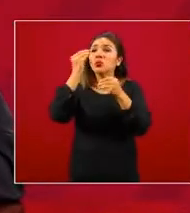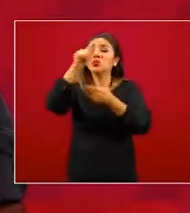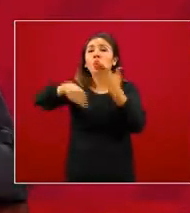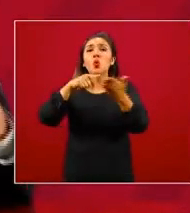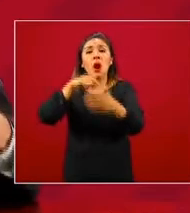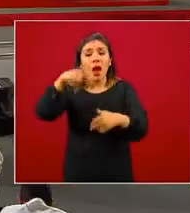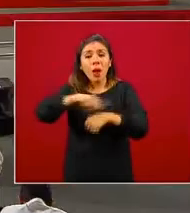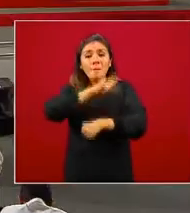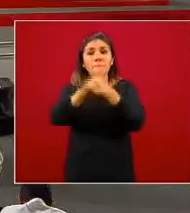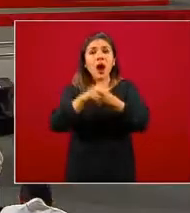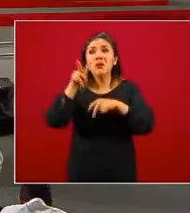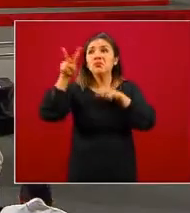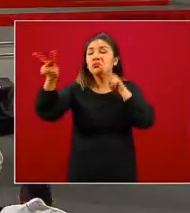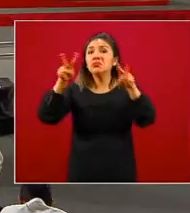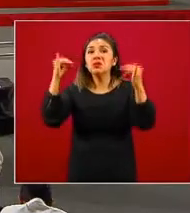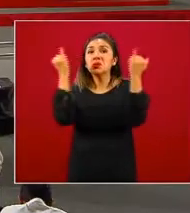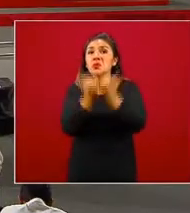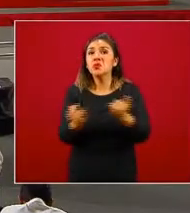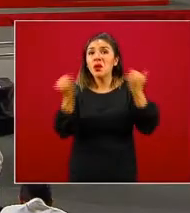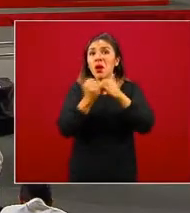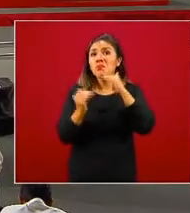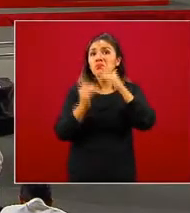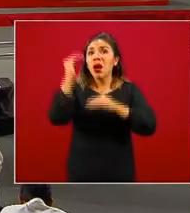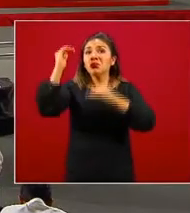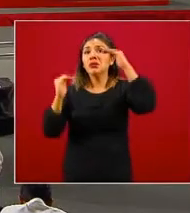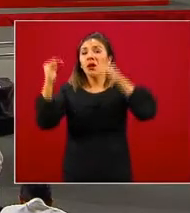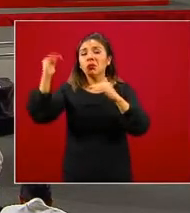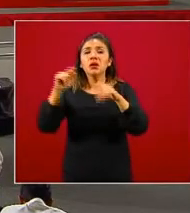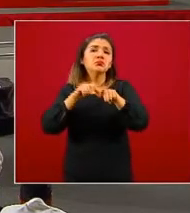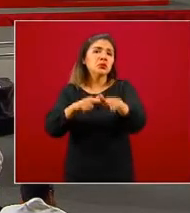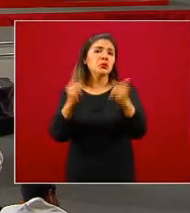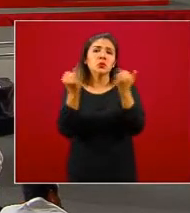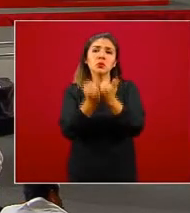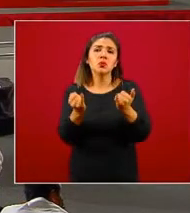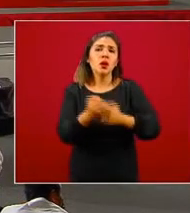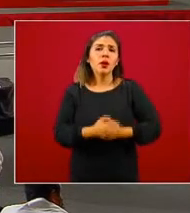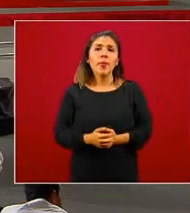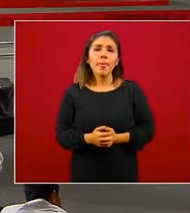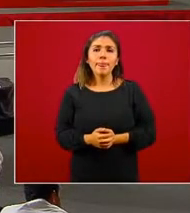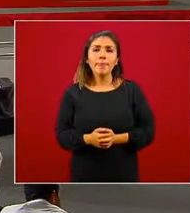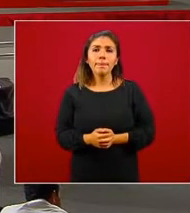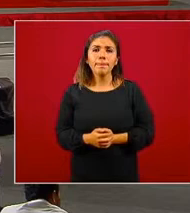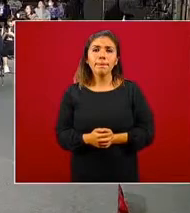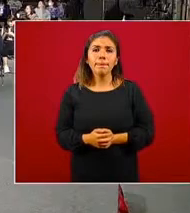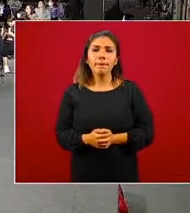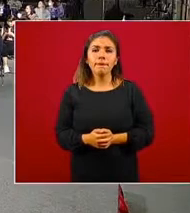many areas in Mexico continue to have an active epidemic, and we continue to see more and more cases.